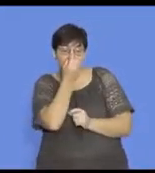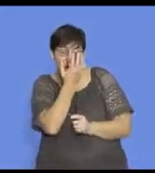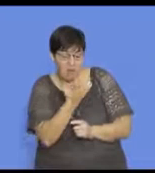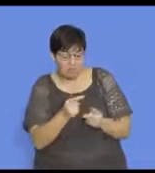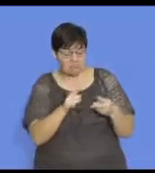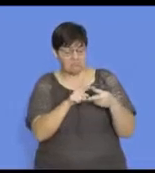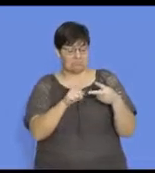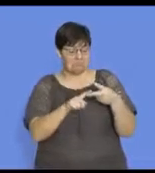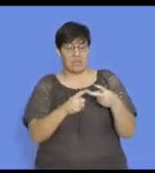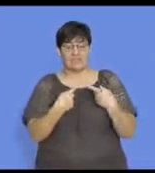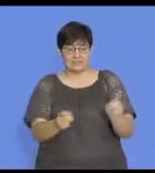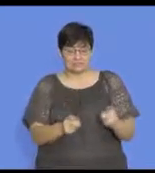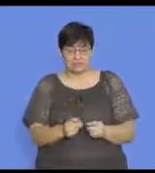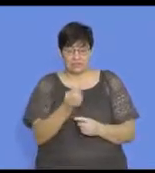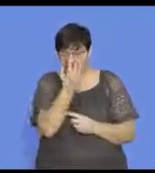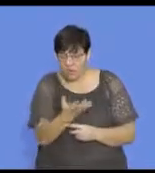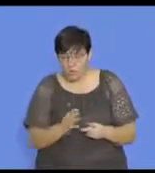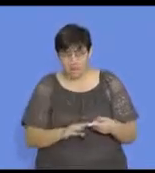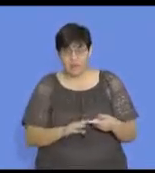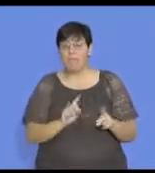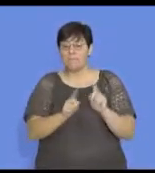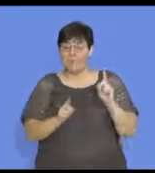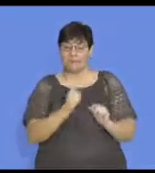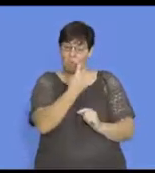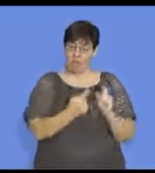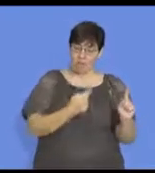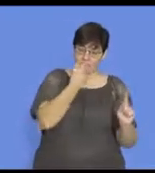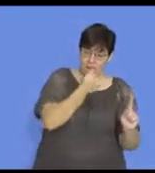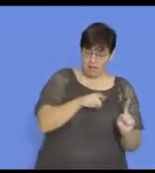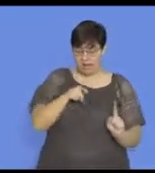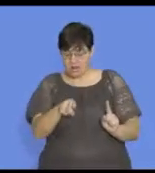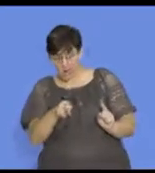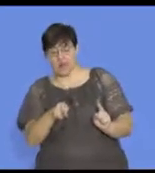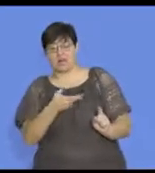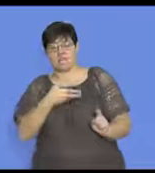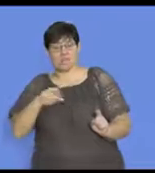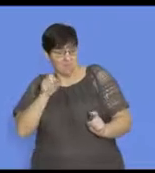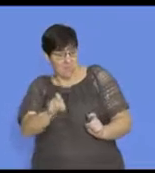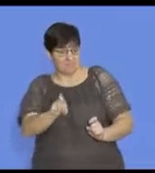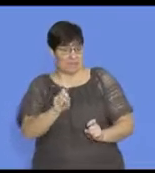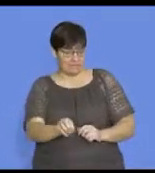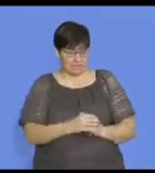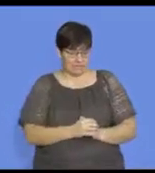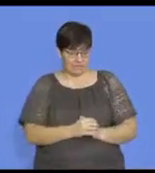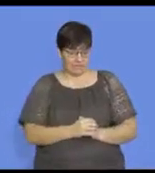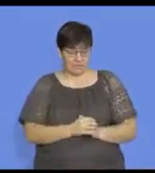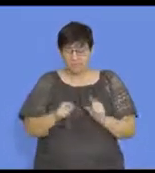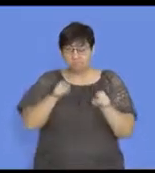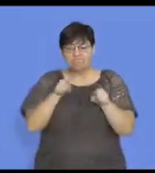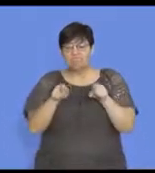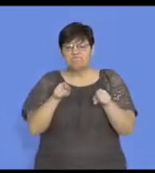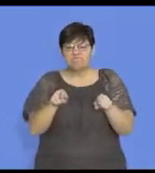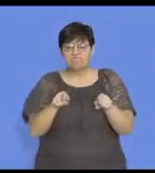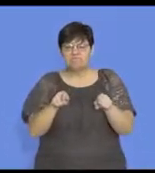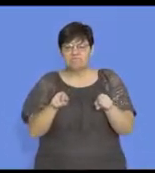flower, but there must be a male and there must be a female. All right, what do male and females have to